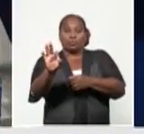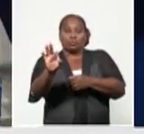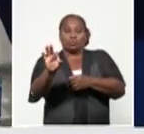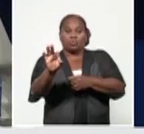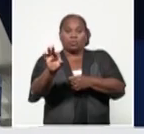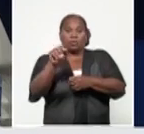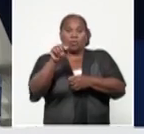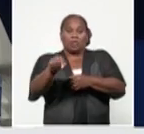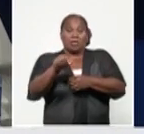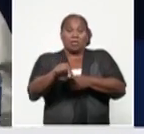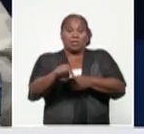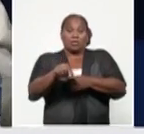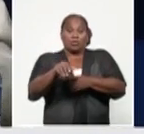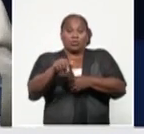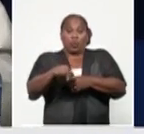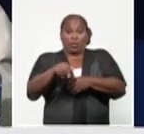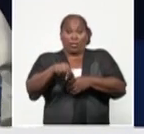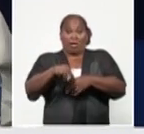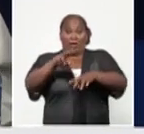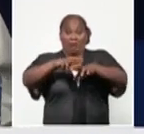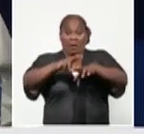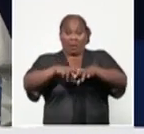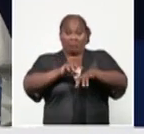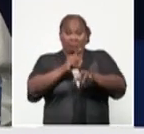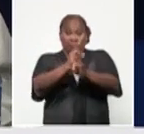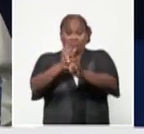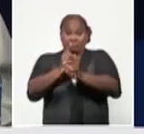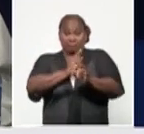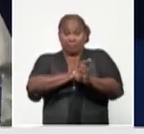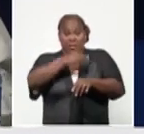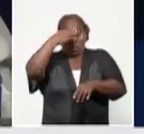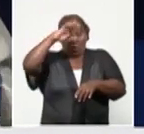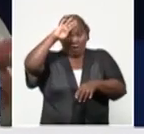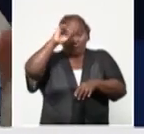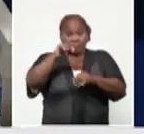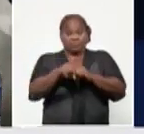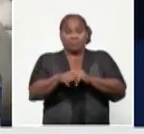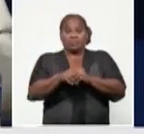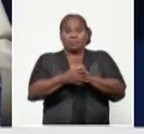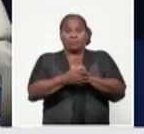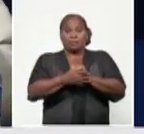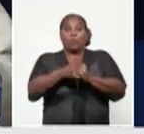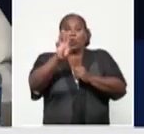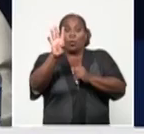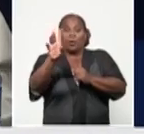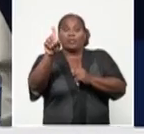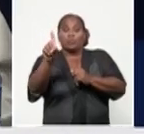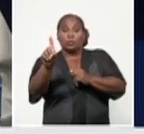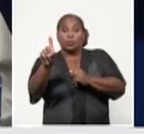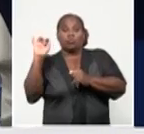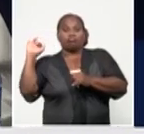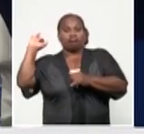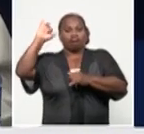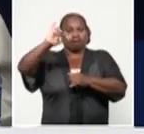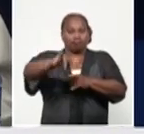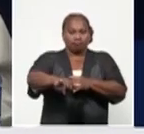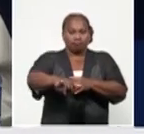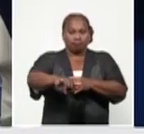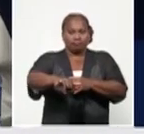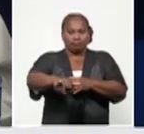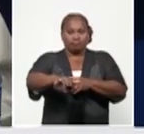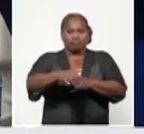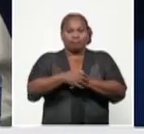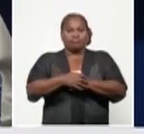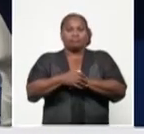local transmission, while 41 are imported. The imported cases belong